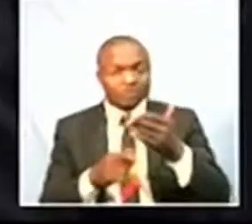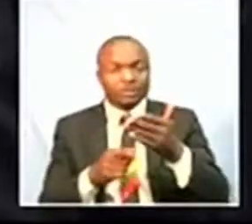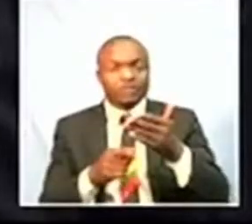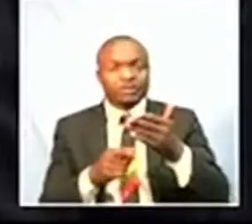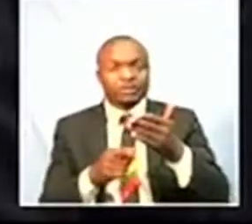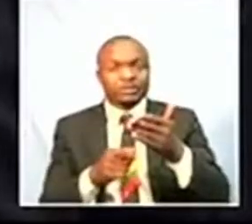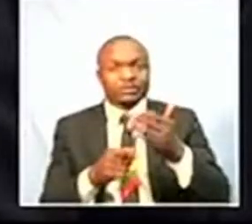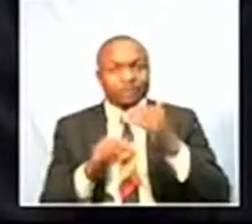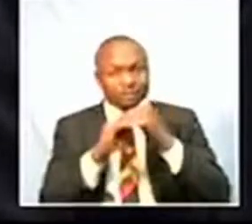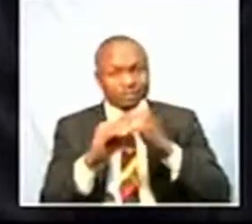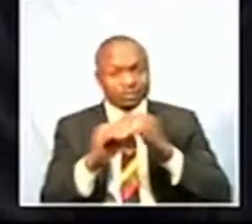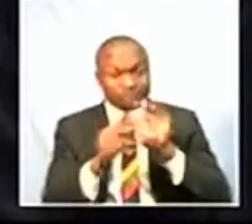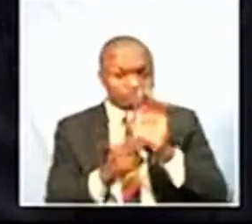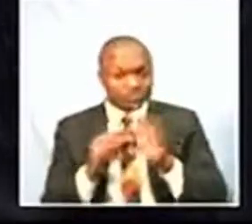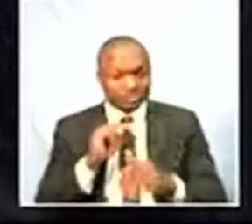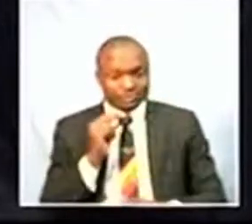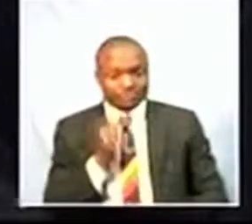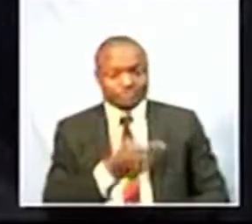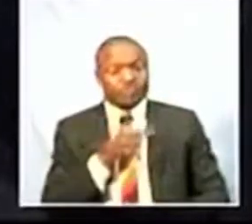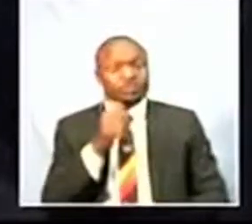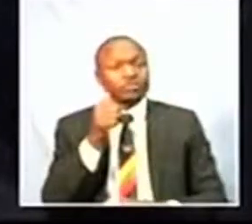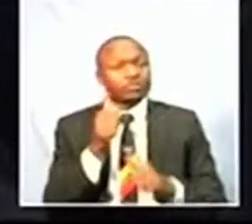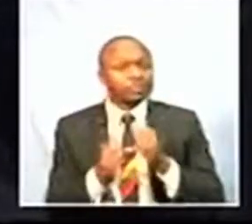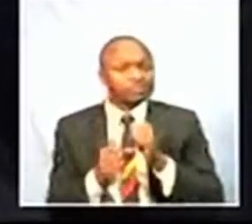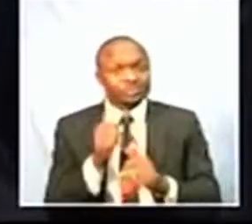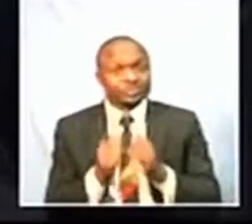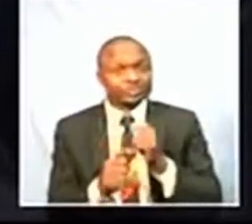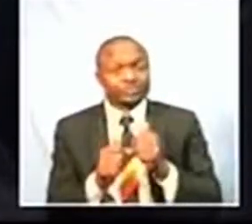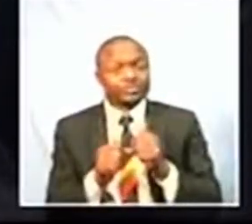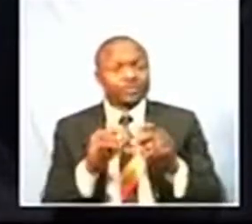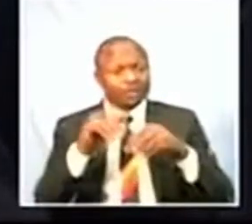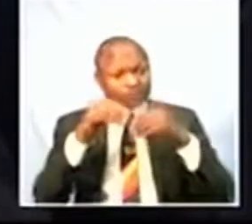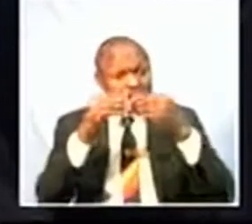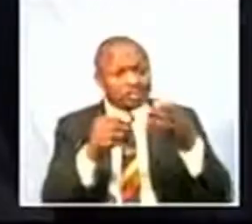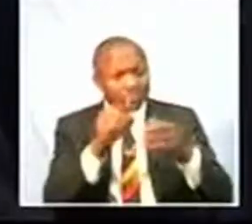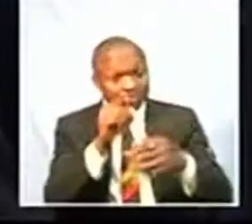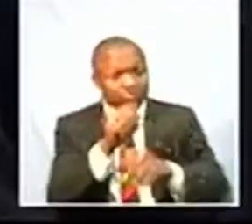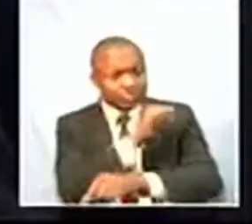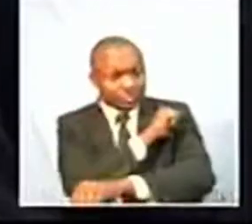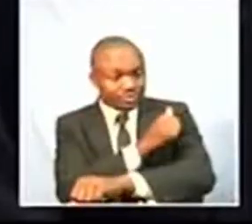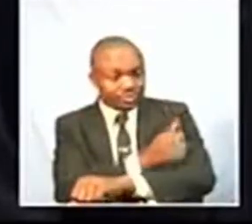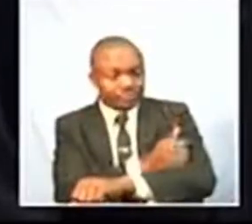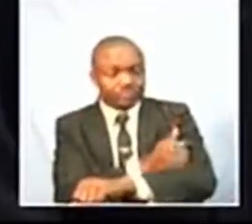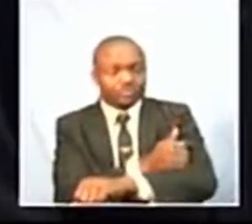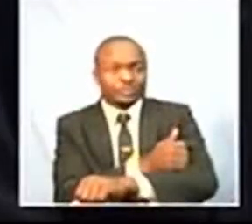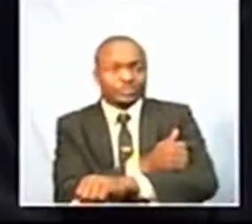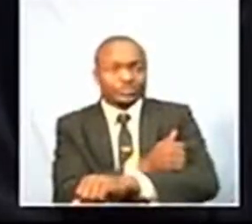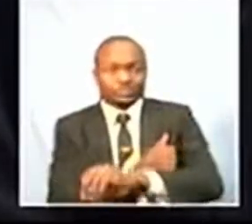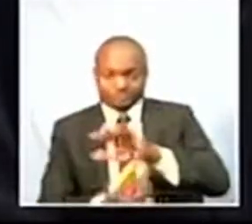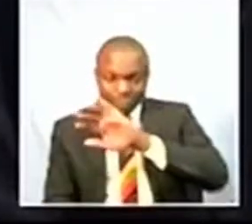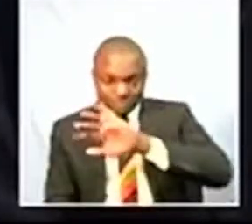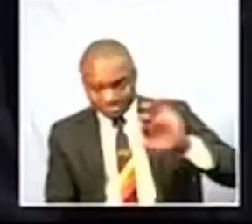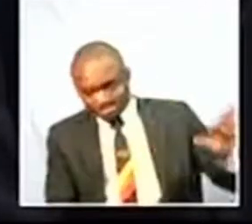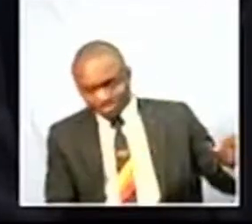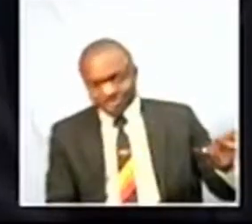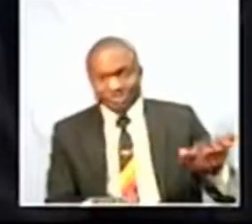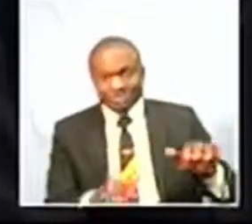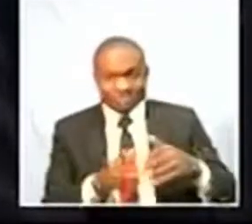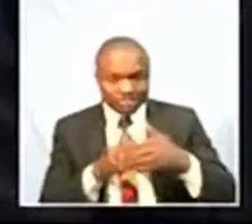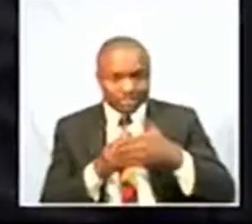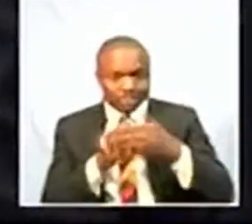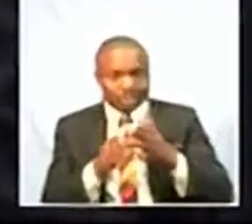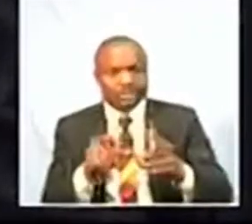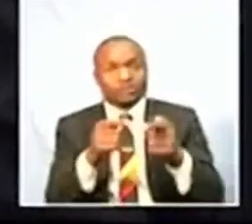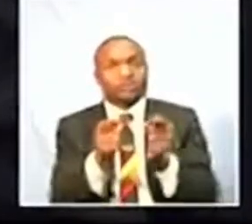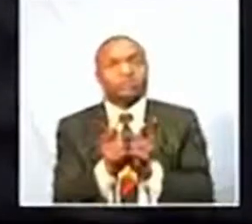show us line, which is expressly giving you authority to disregard the zone leadership.